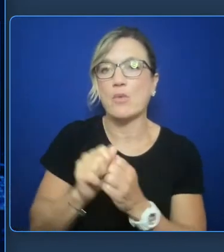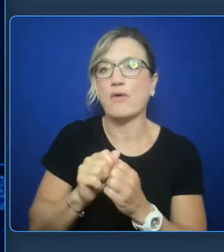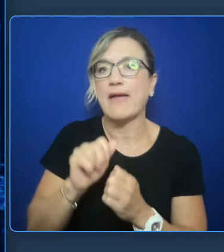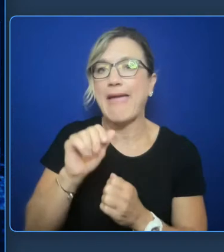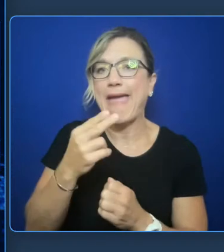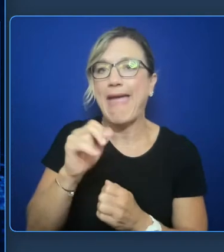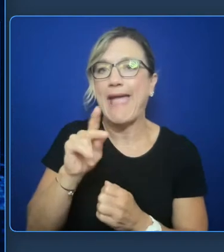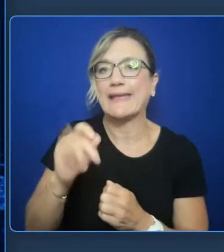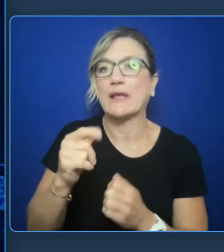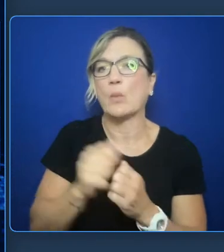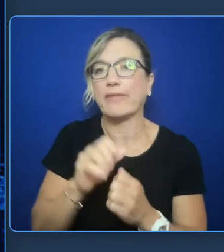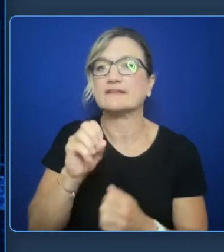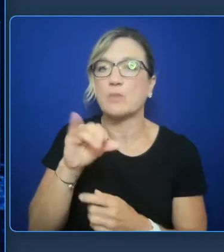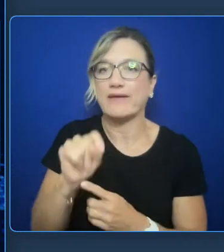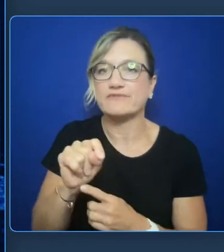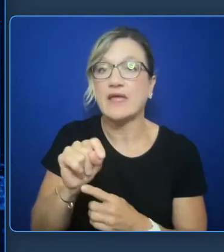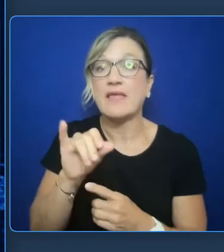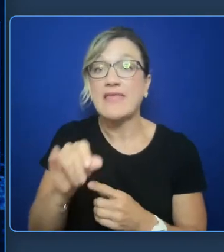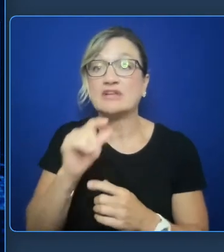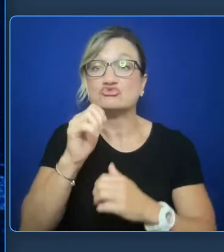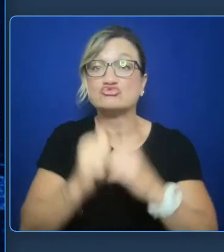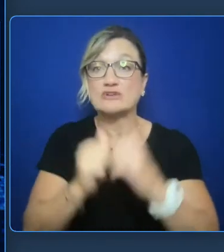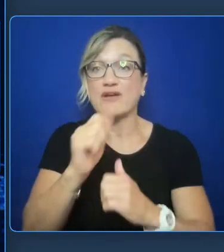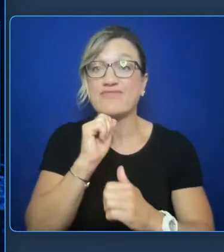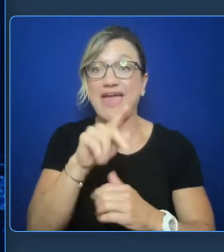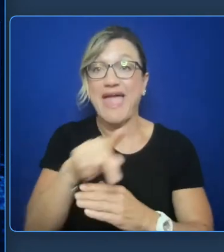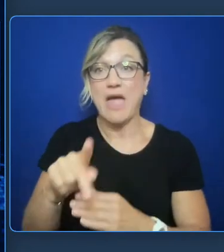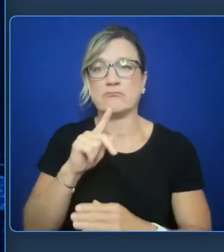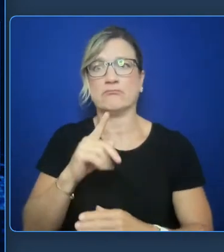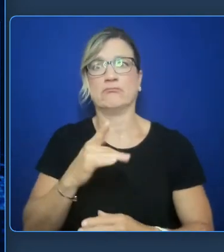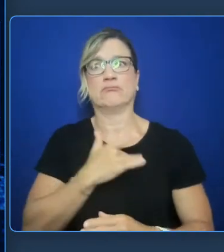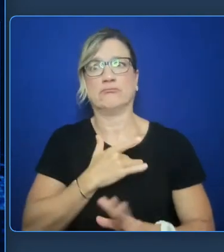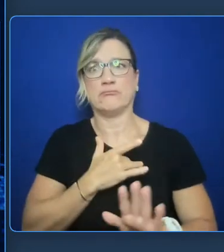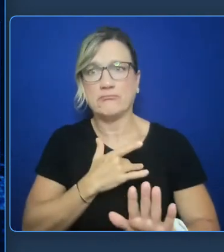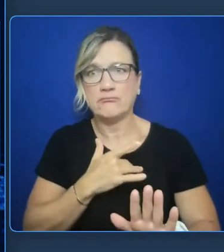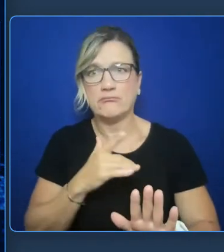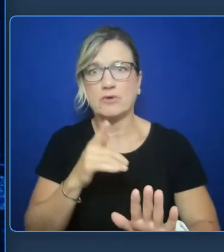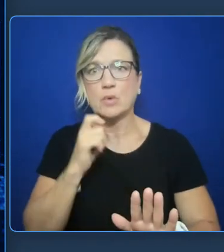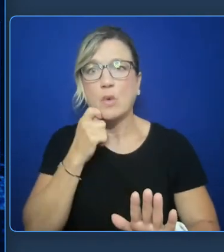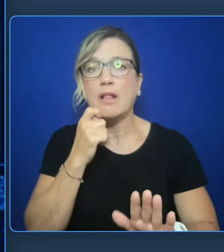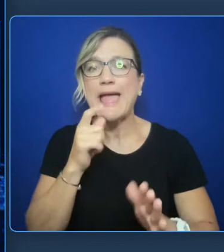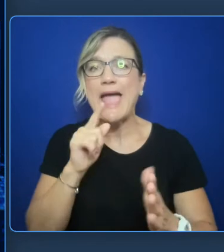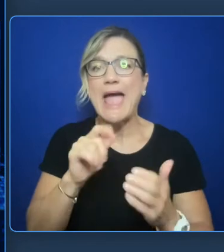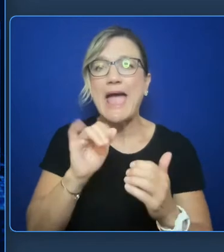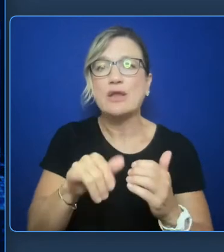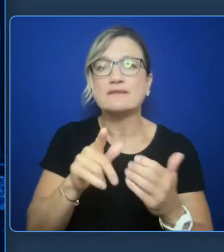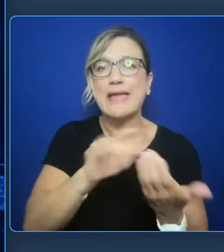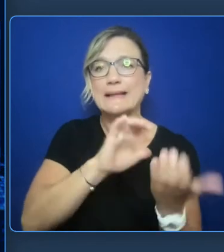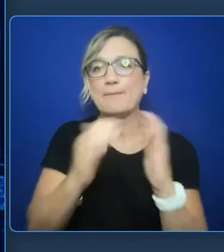structure of the app really resonated with me. How would Hacking with Swift Plus compare with Code with Chris?